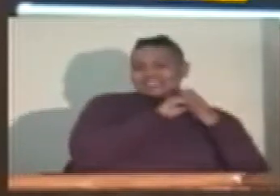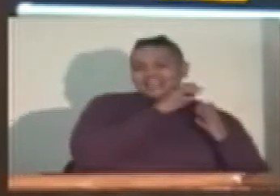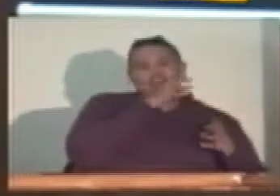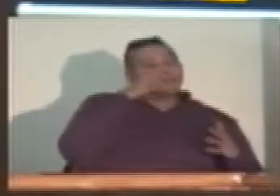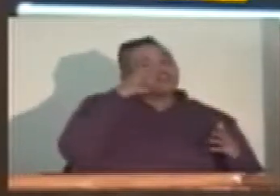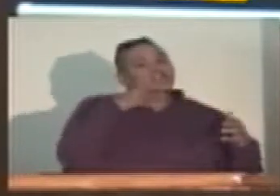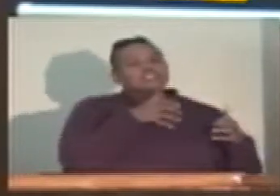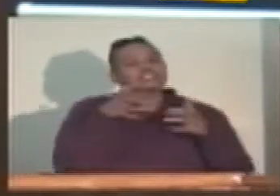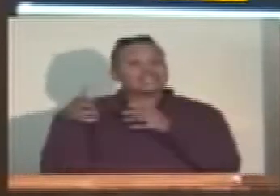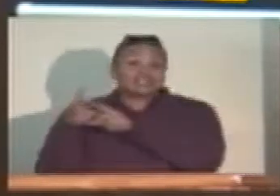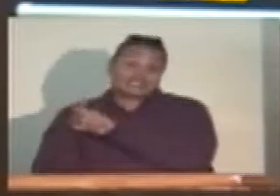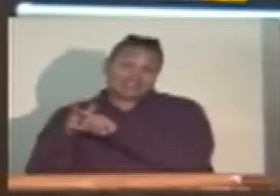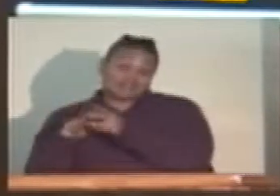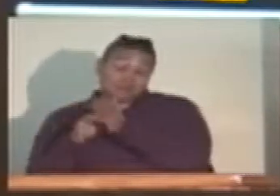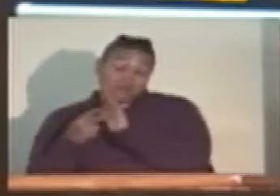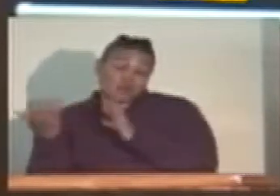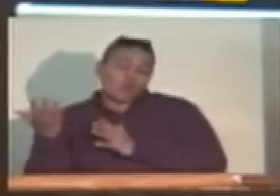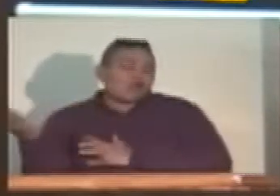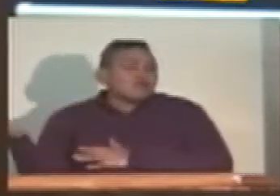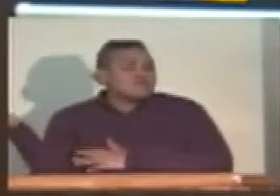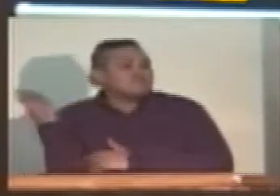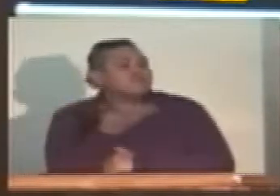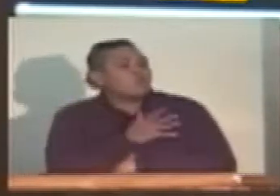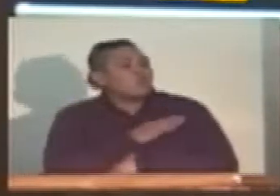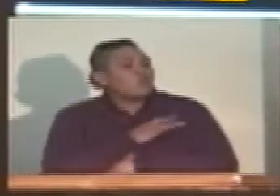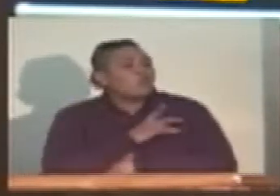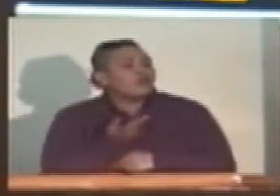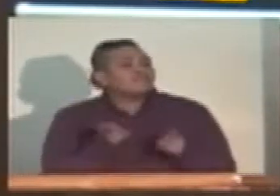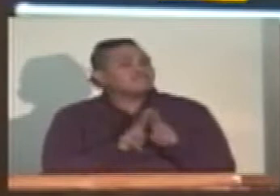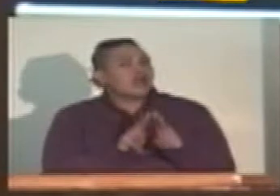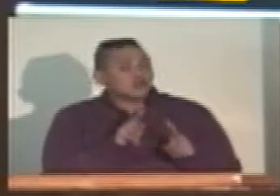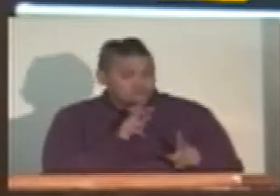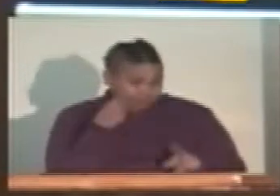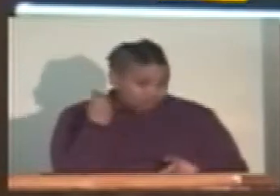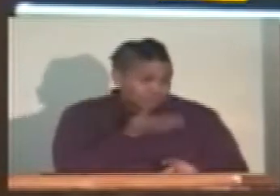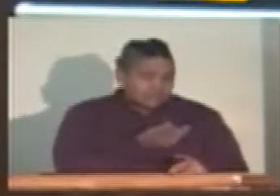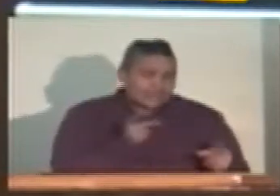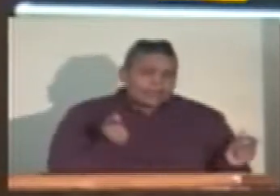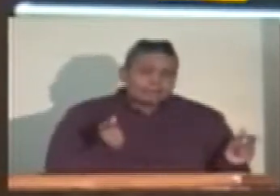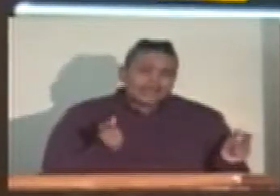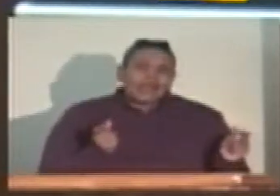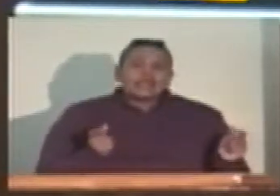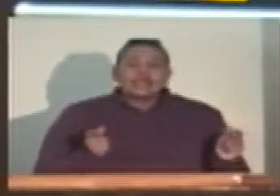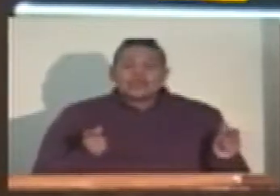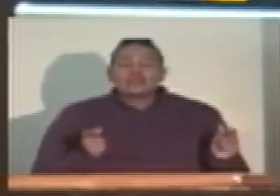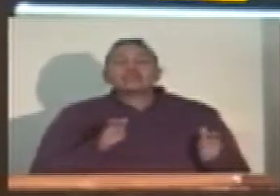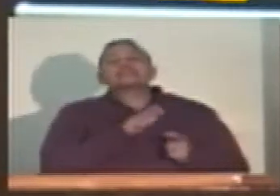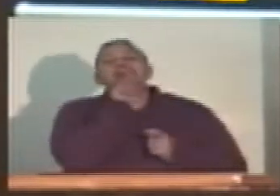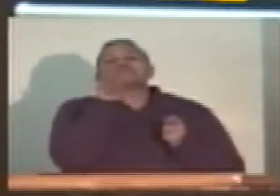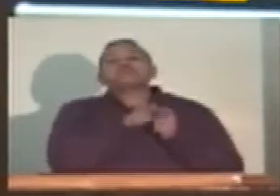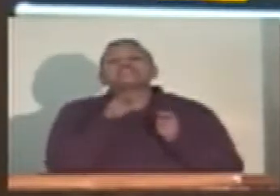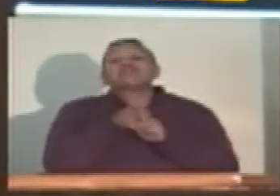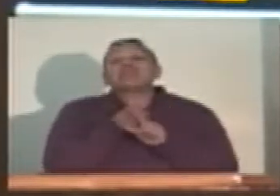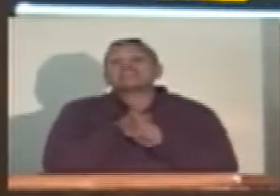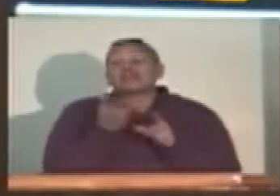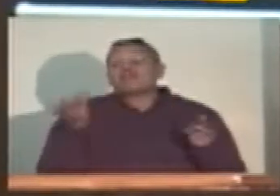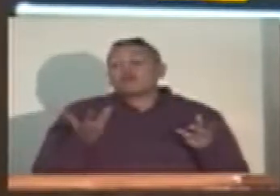sector, thereby bringing value to its stakeholders immediately.